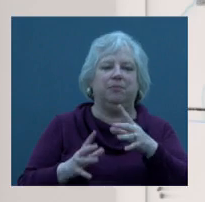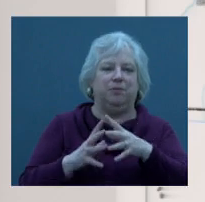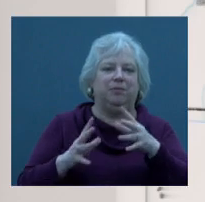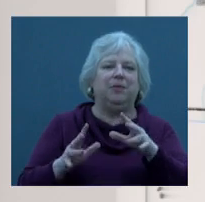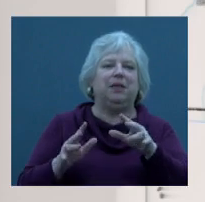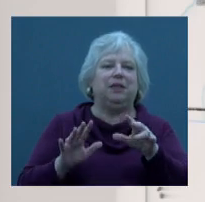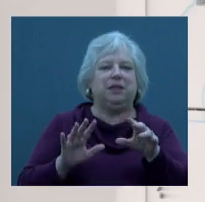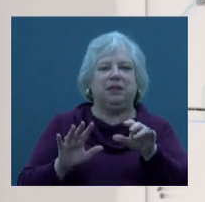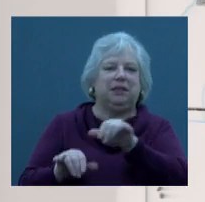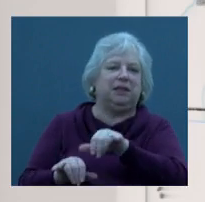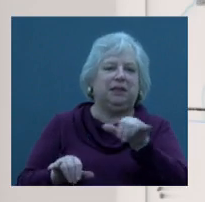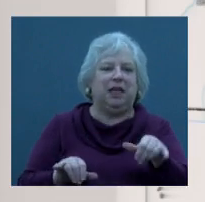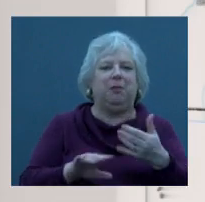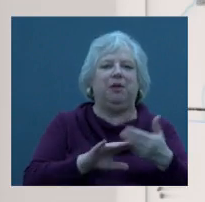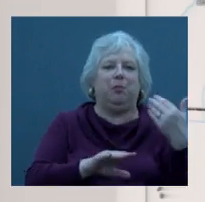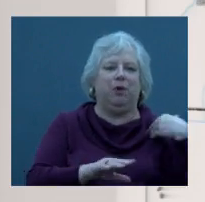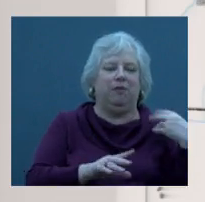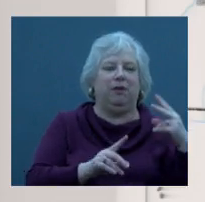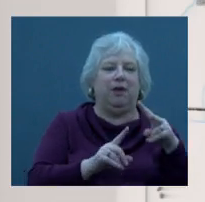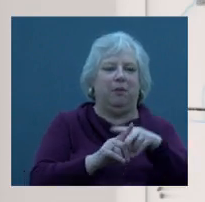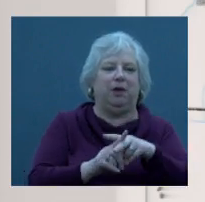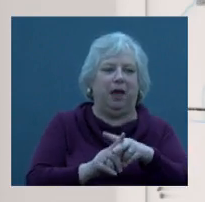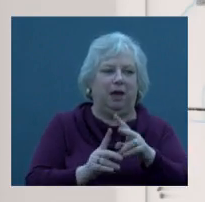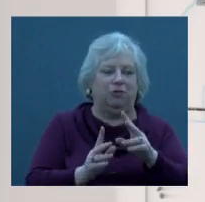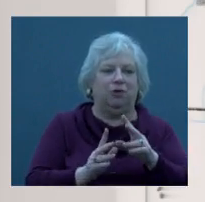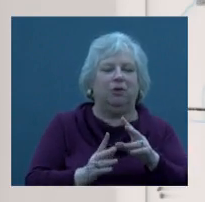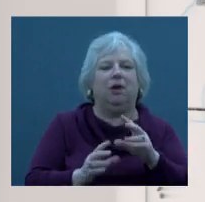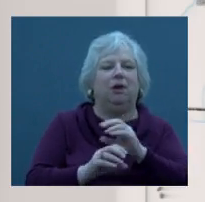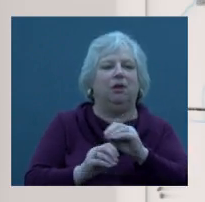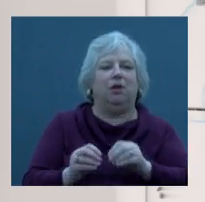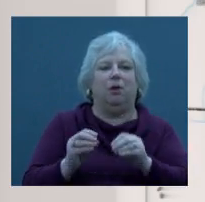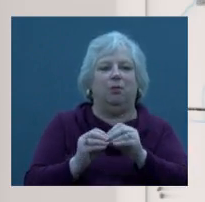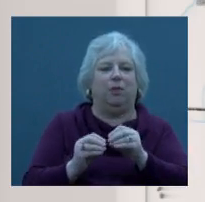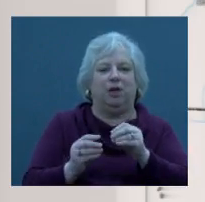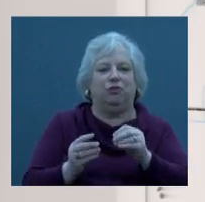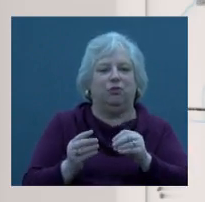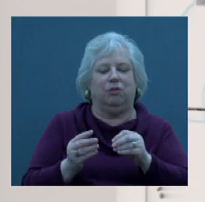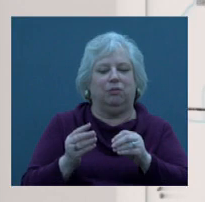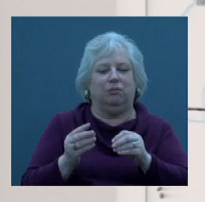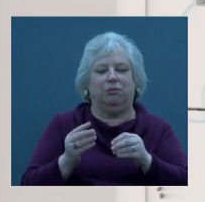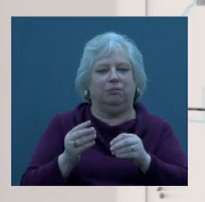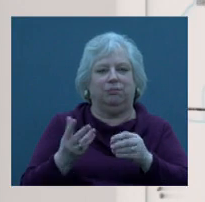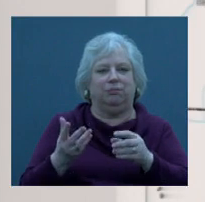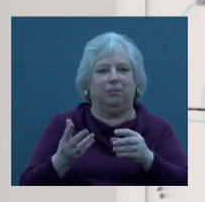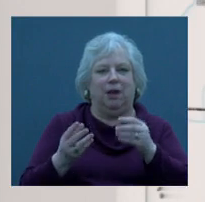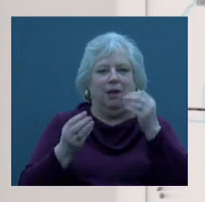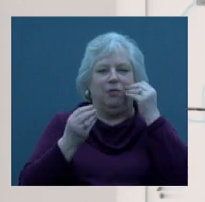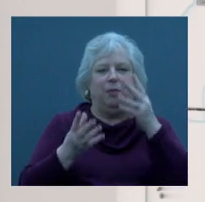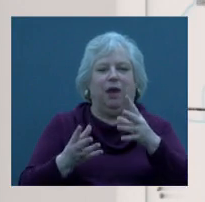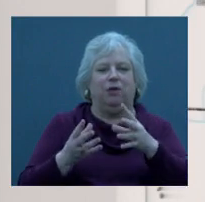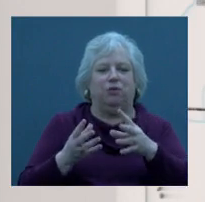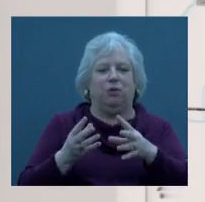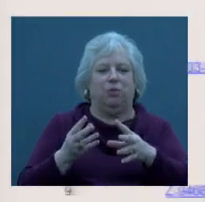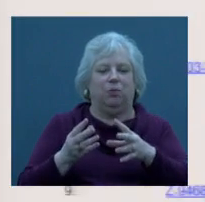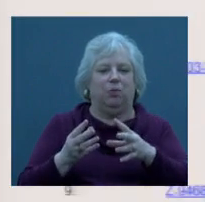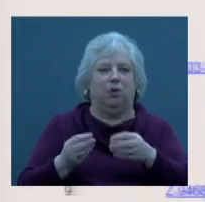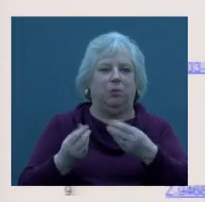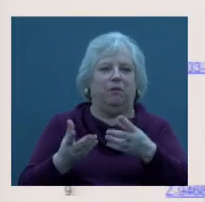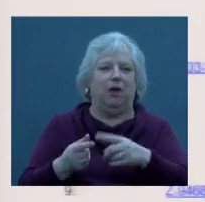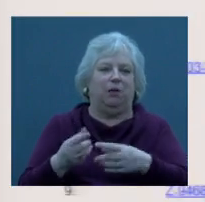to the previous application. No additional information was provided to supplement the